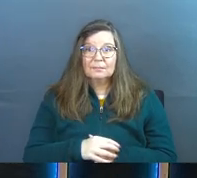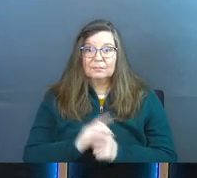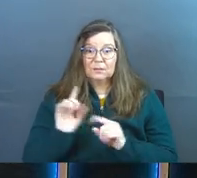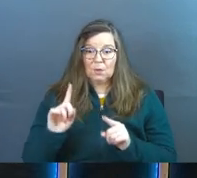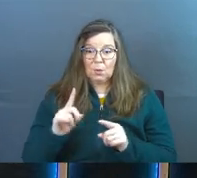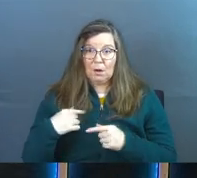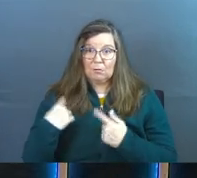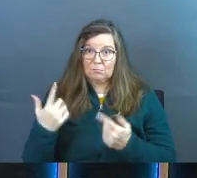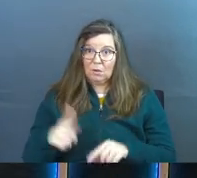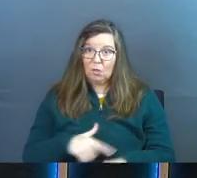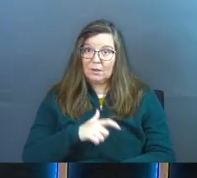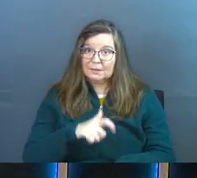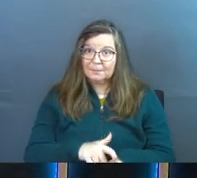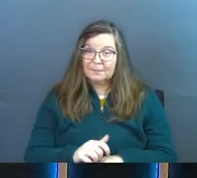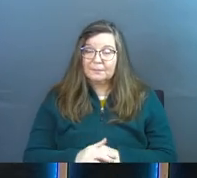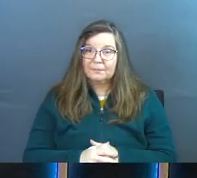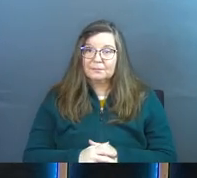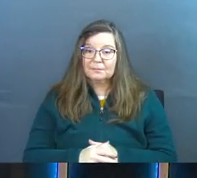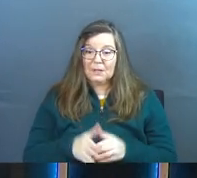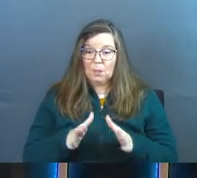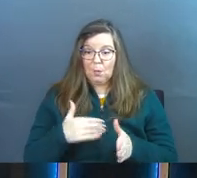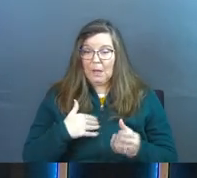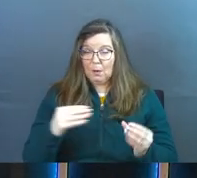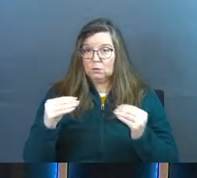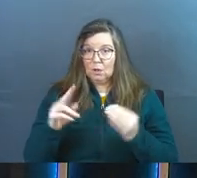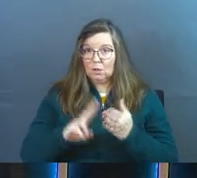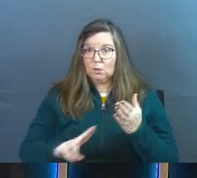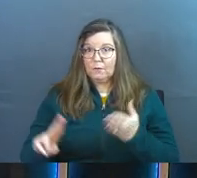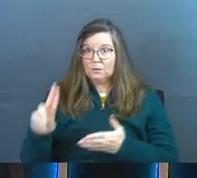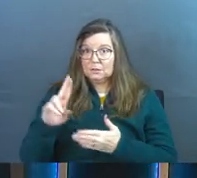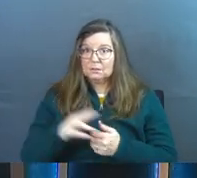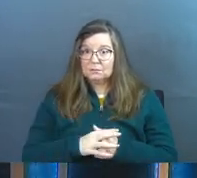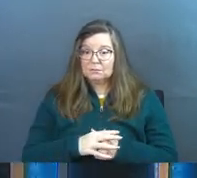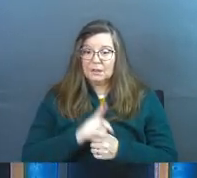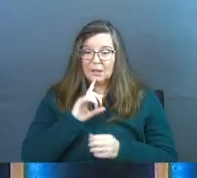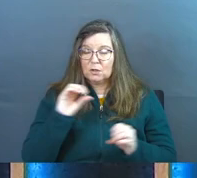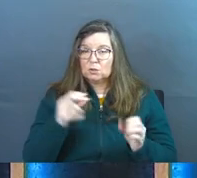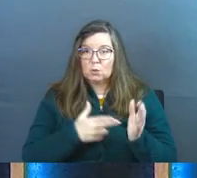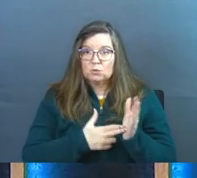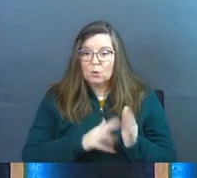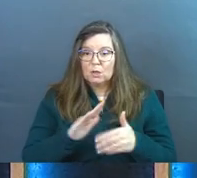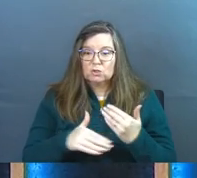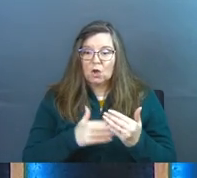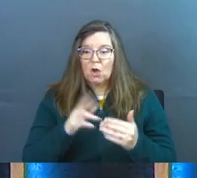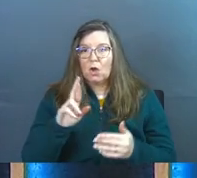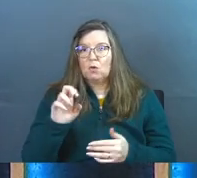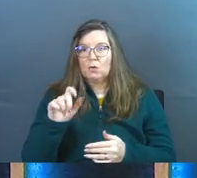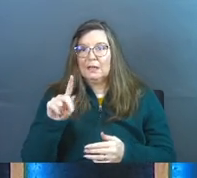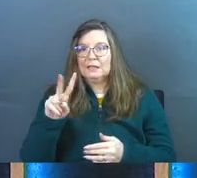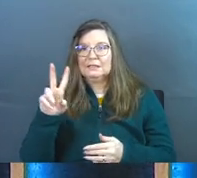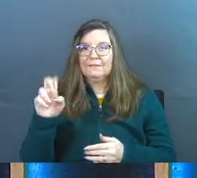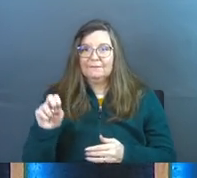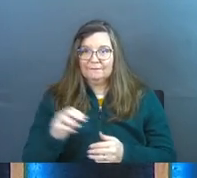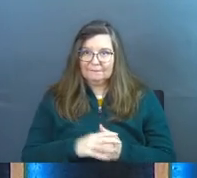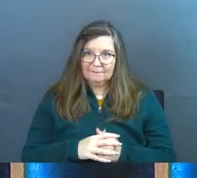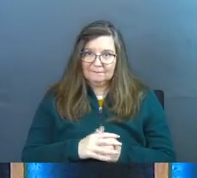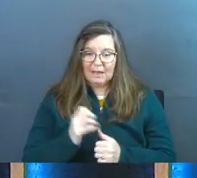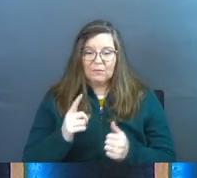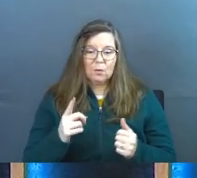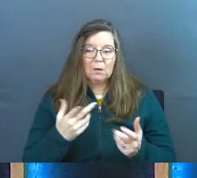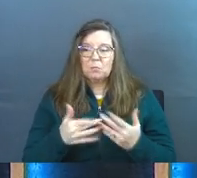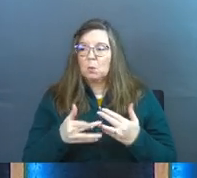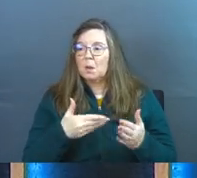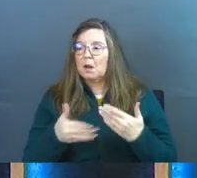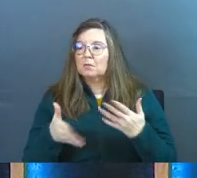Been going on a long time. It's the way I was taught in the university. There is no truth. It's all relative. Everybody just